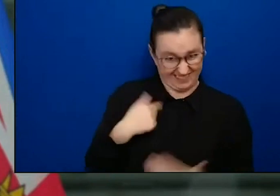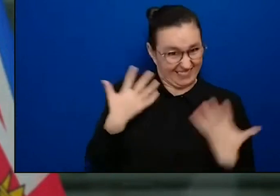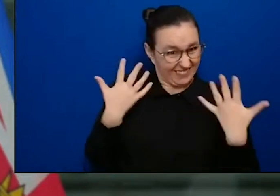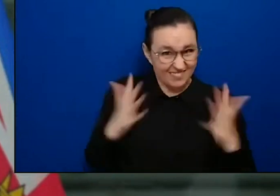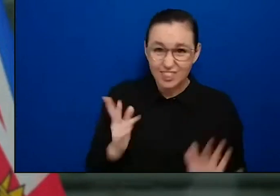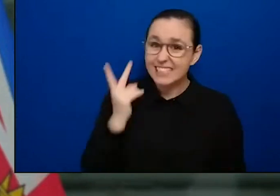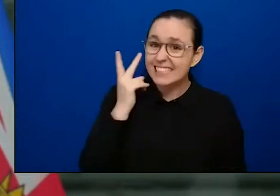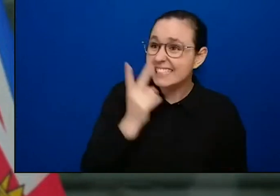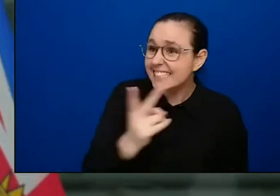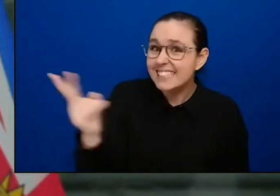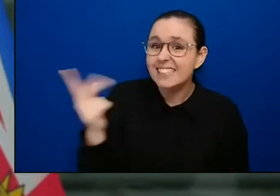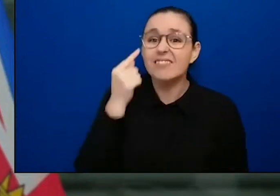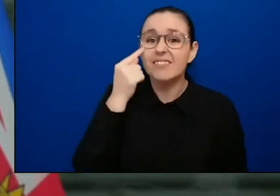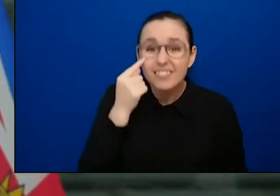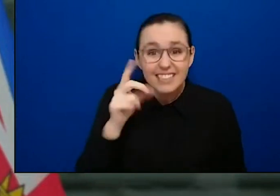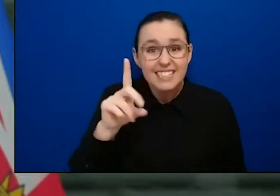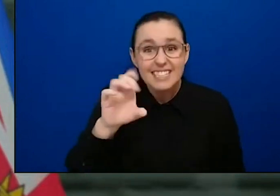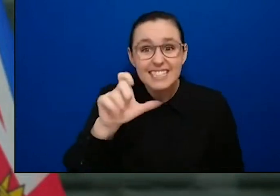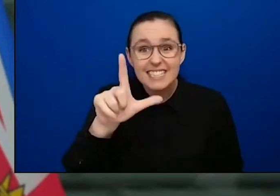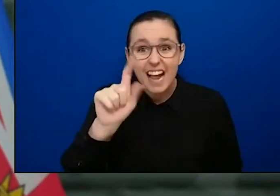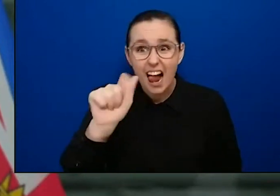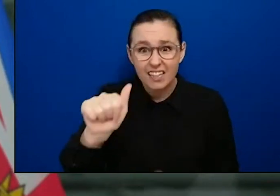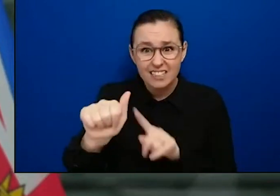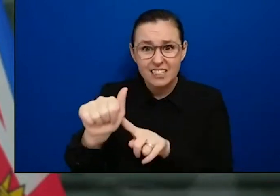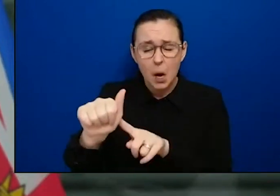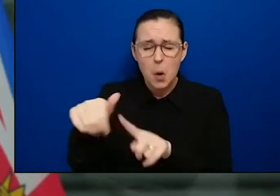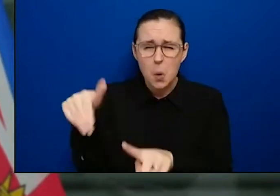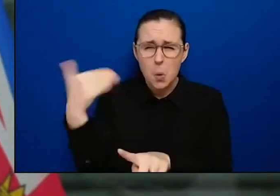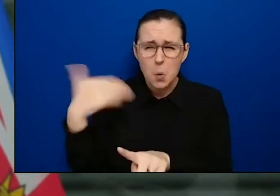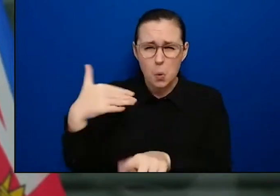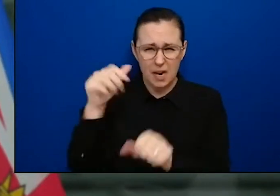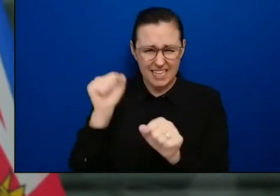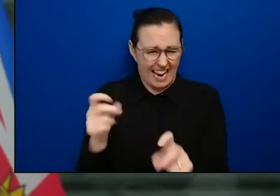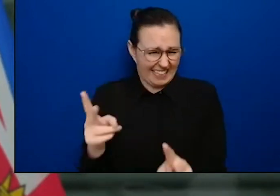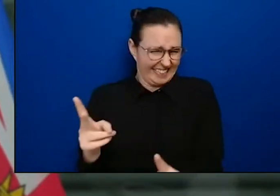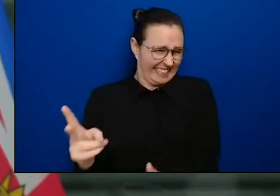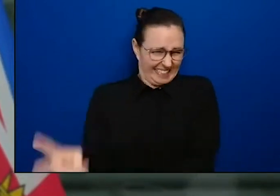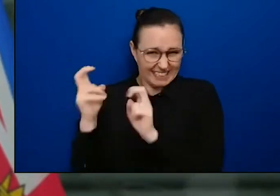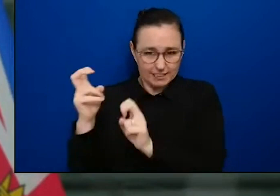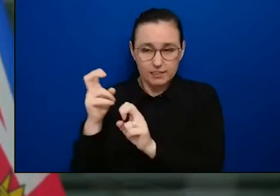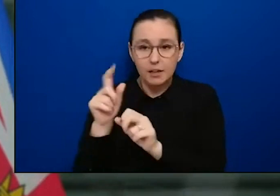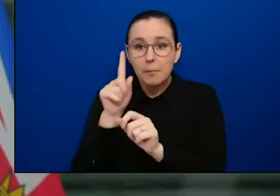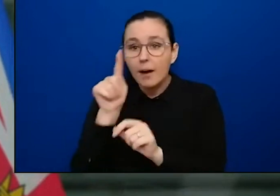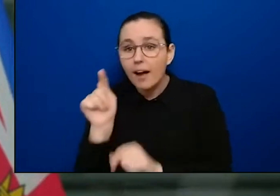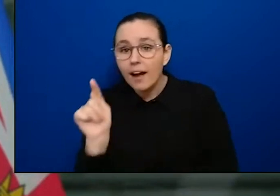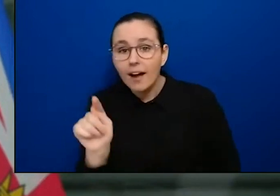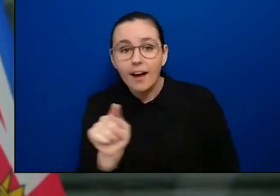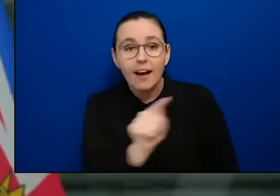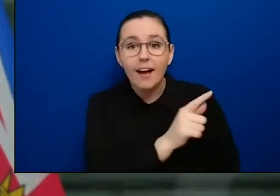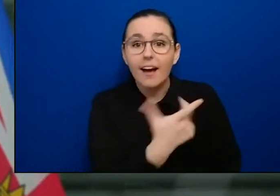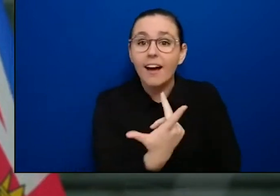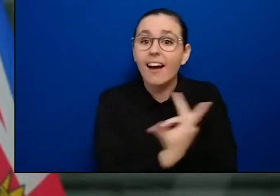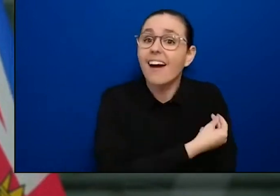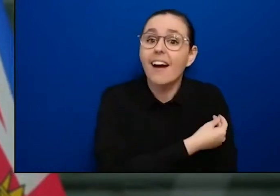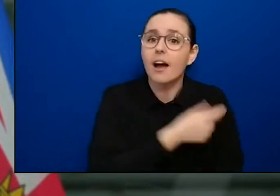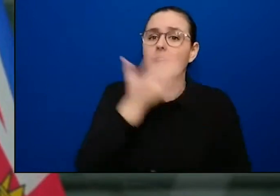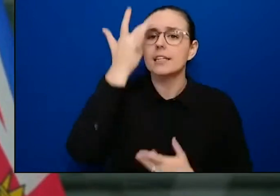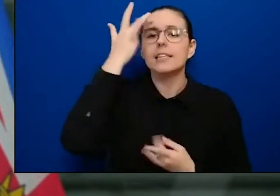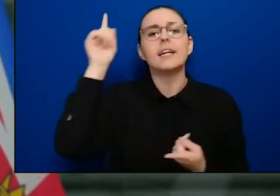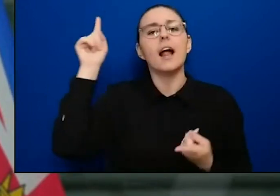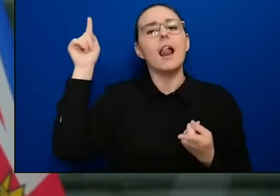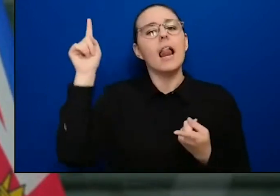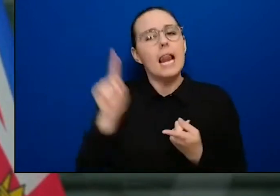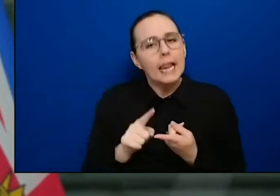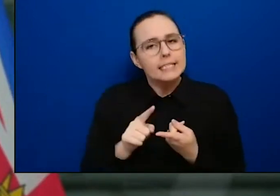who don't have that protection from vaccination. And we are thankful that we have vaccination to help us weather